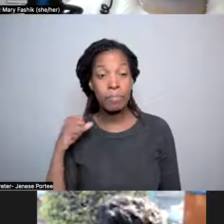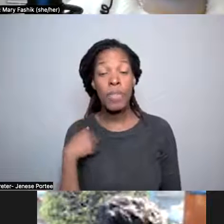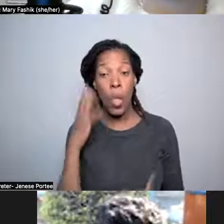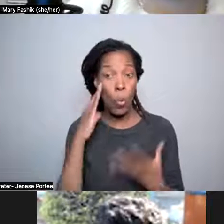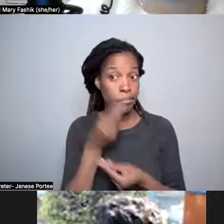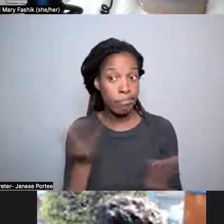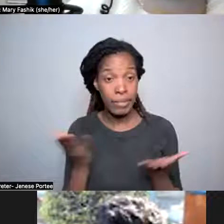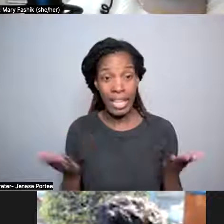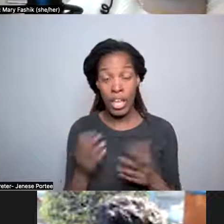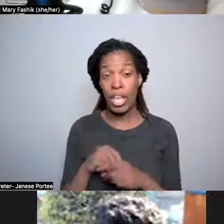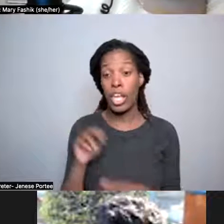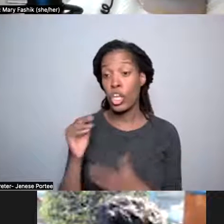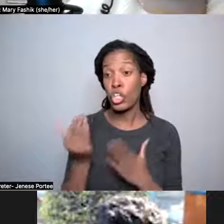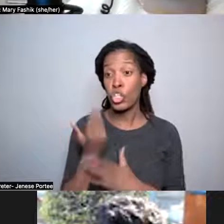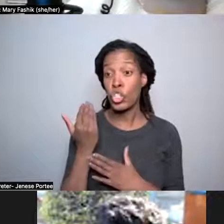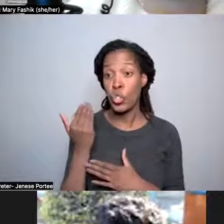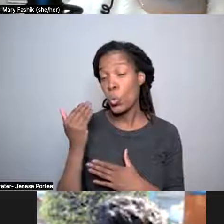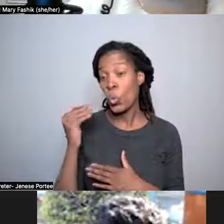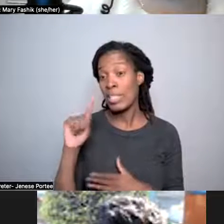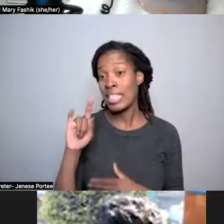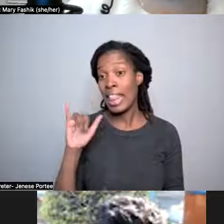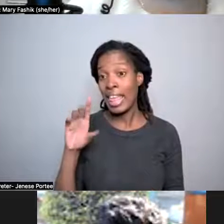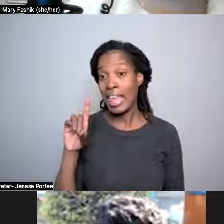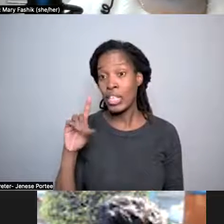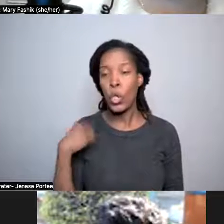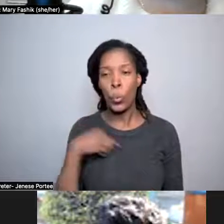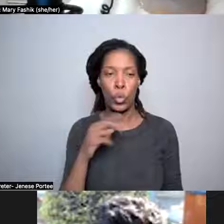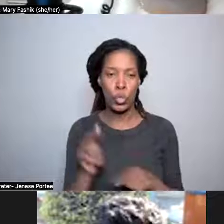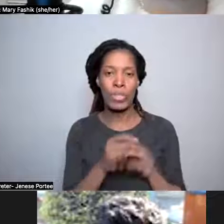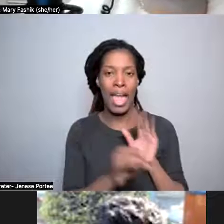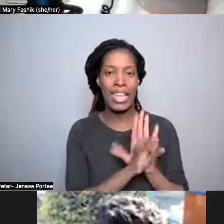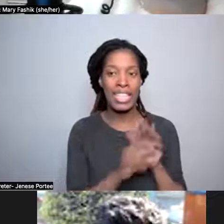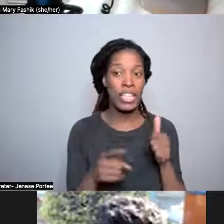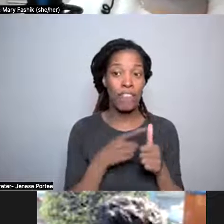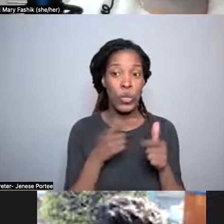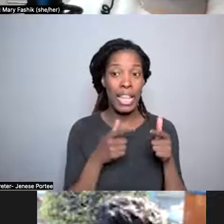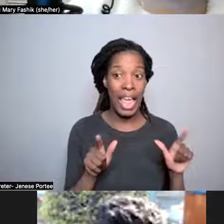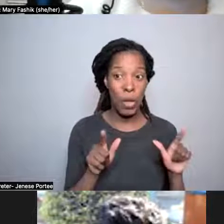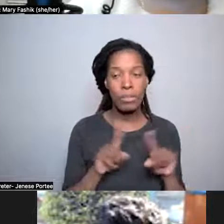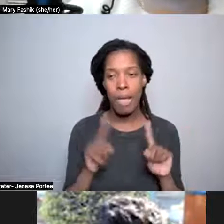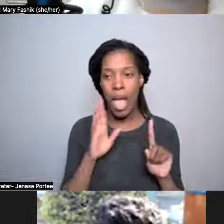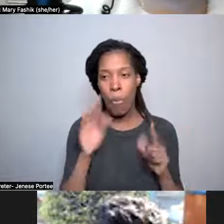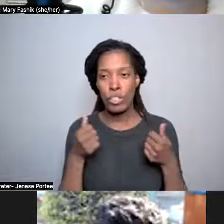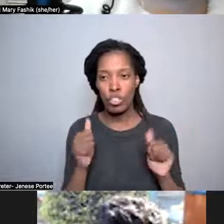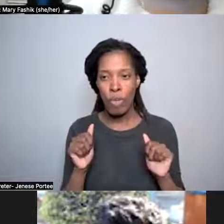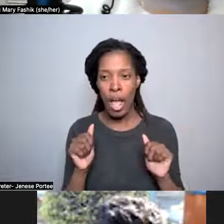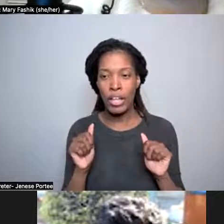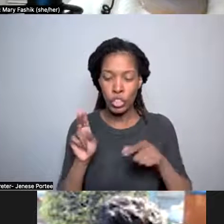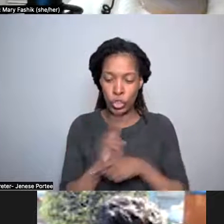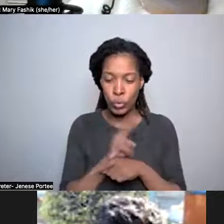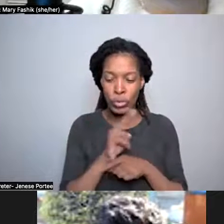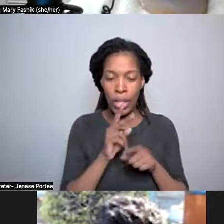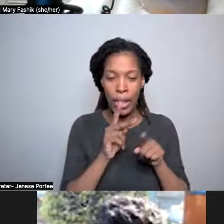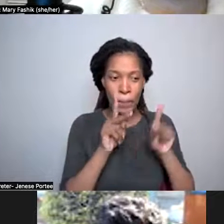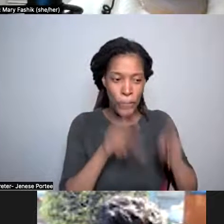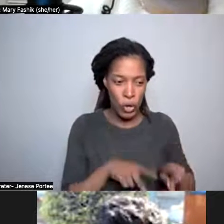Zealand, we intentionally use identity first language, but I'm going to try my best to stick with person first language. But if I